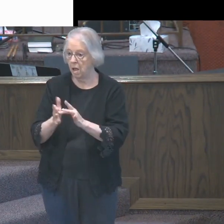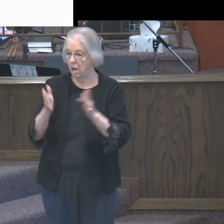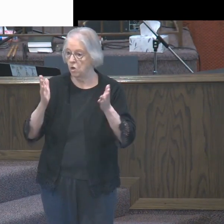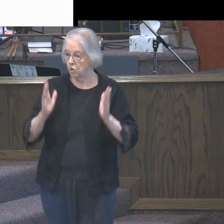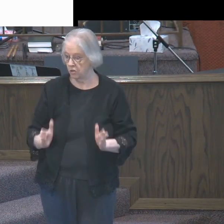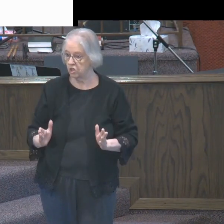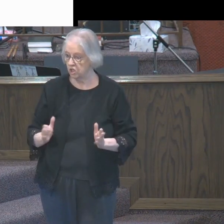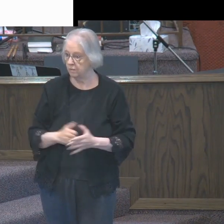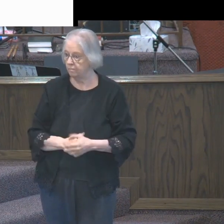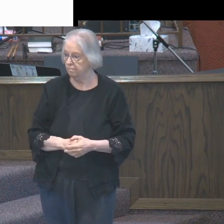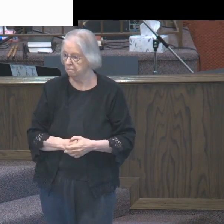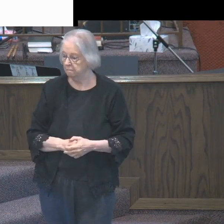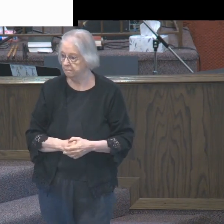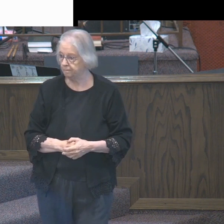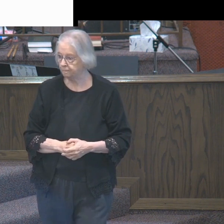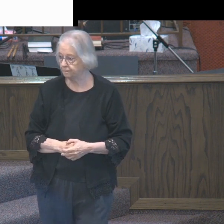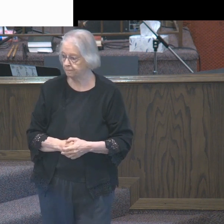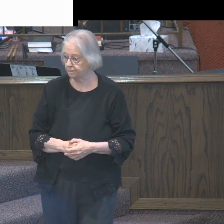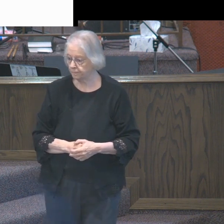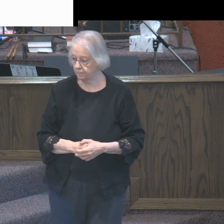What do you believe about God?